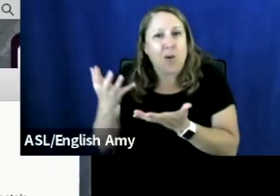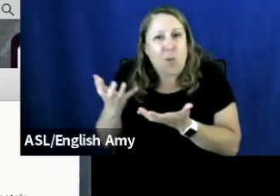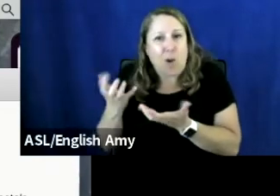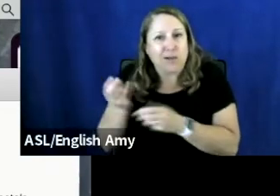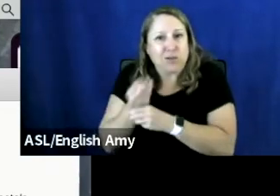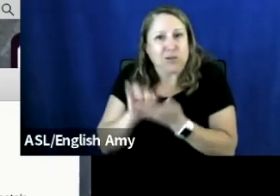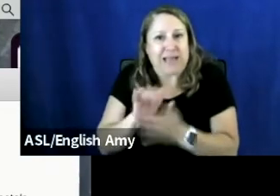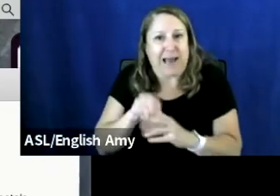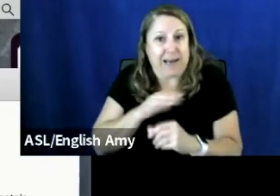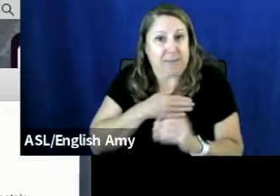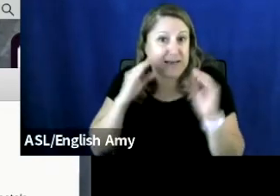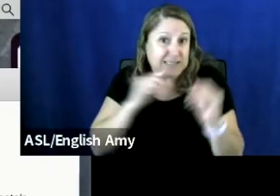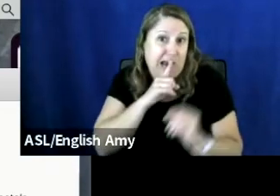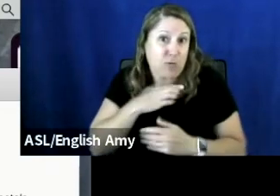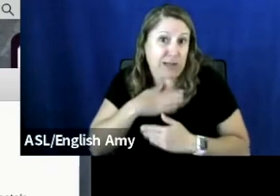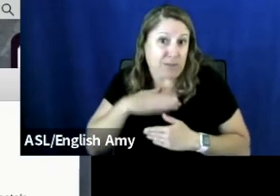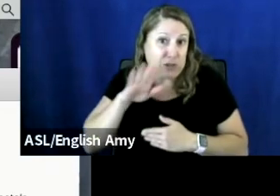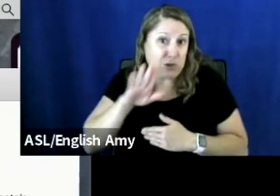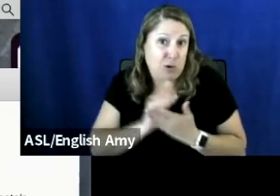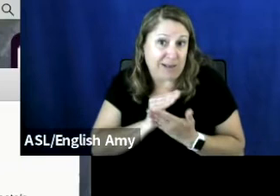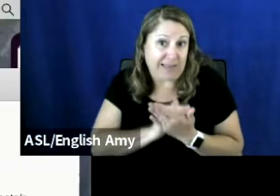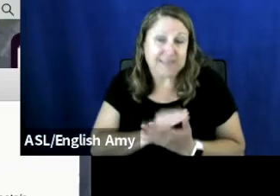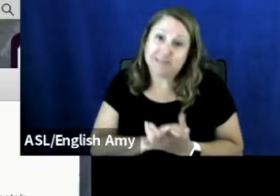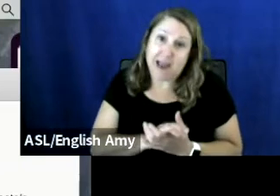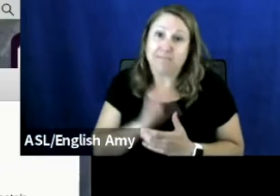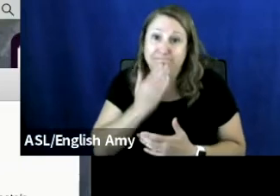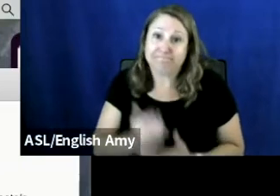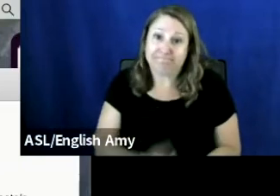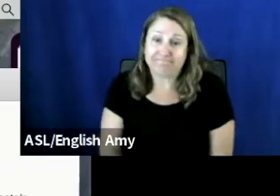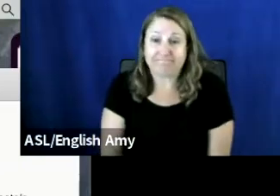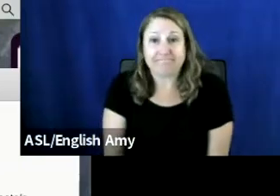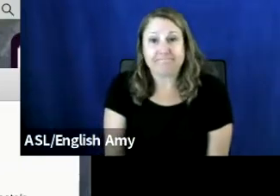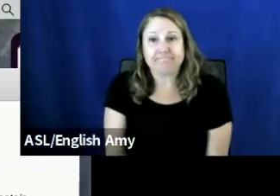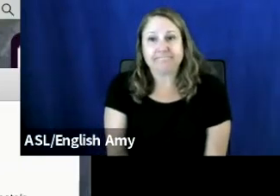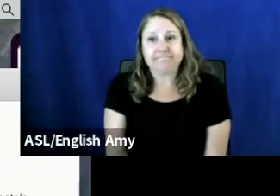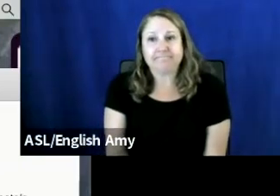I really appreciated your lesson. And yeah, thank you.